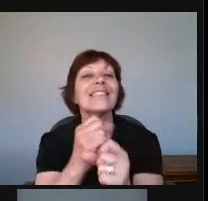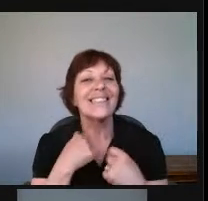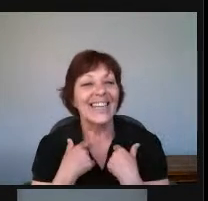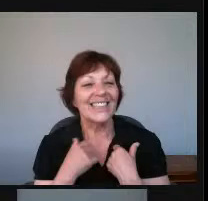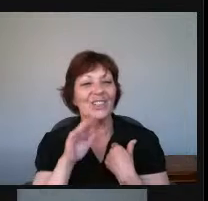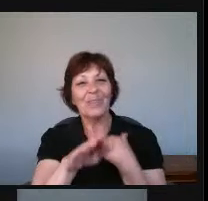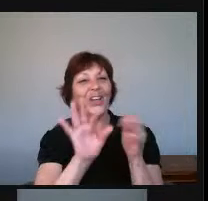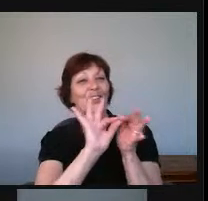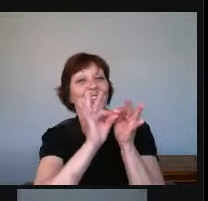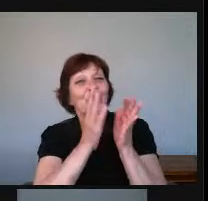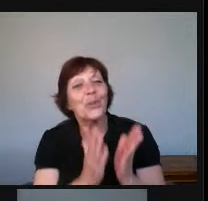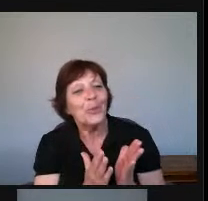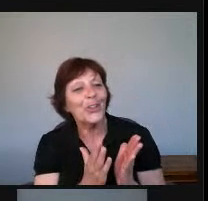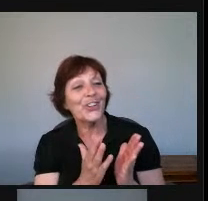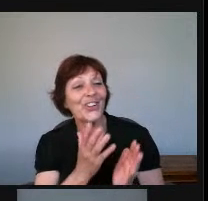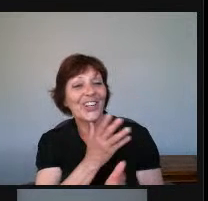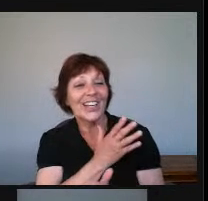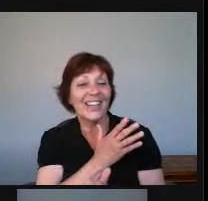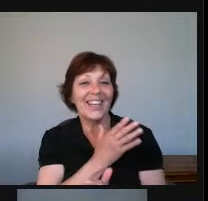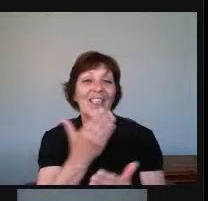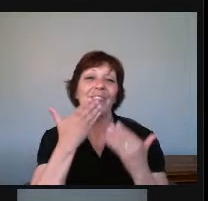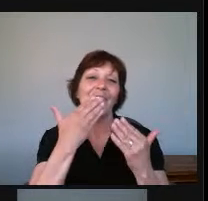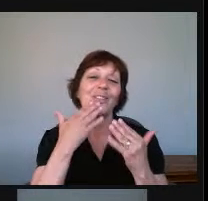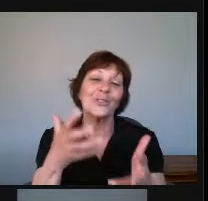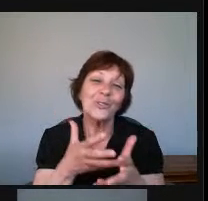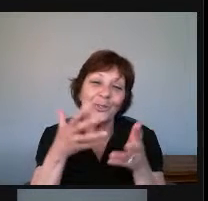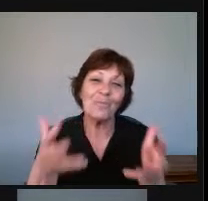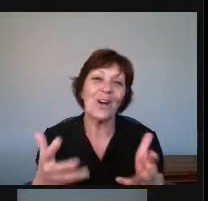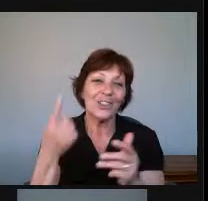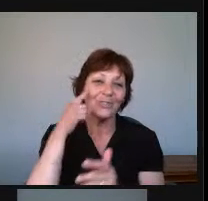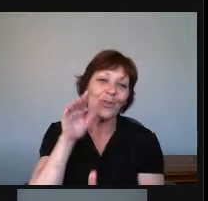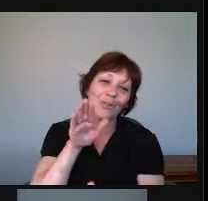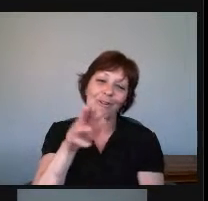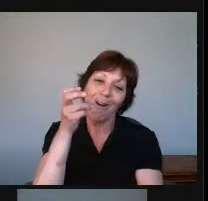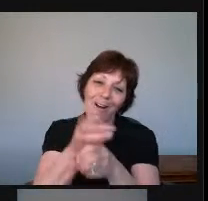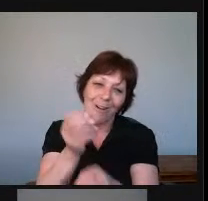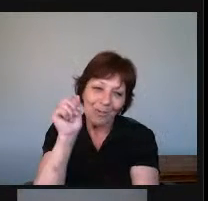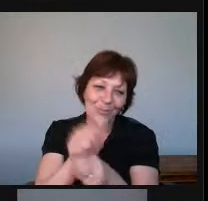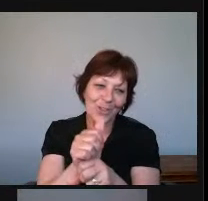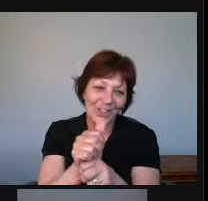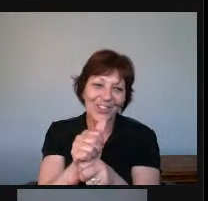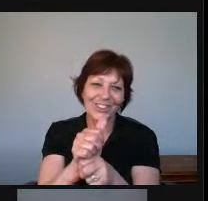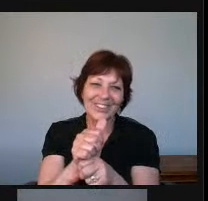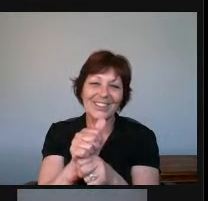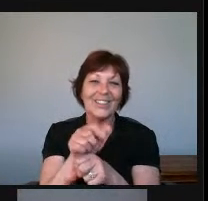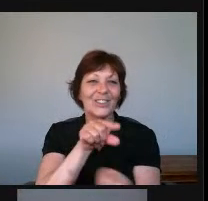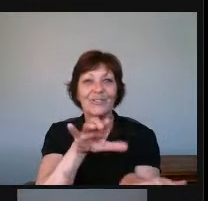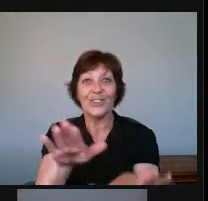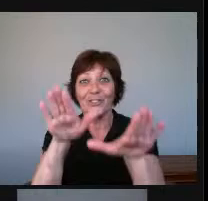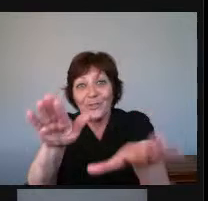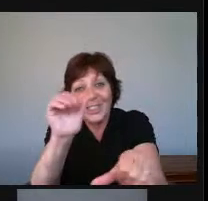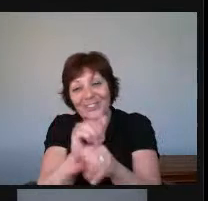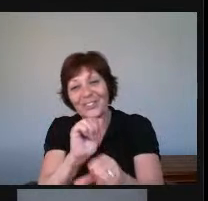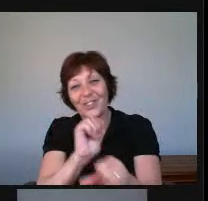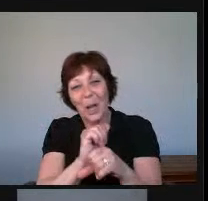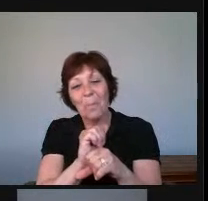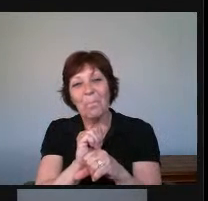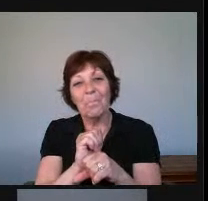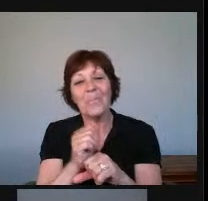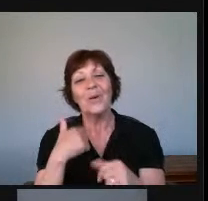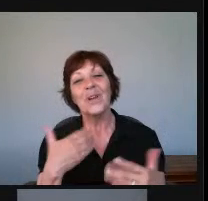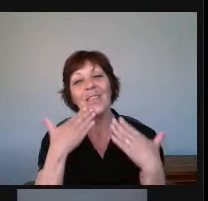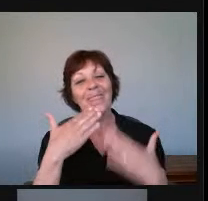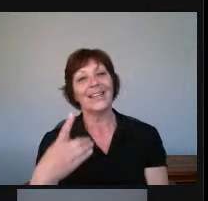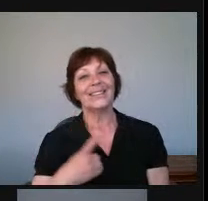your interpreter. Thank you so much for your hard work. You've done a terrific job. I want to